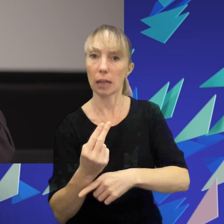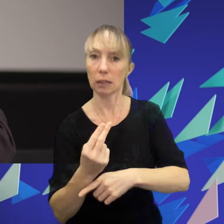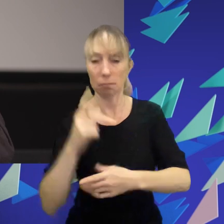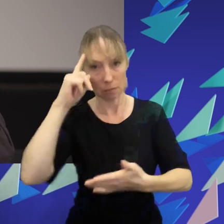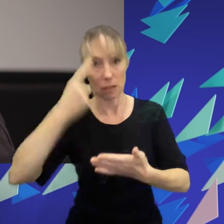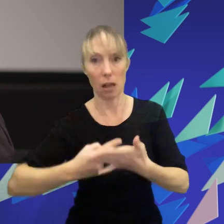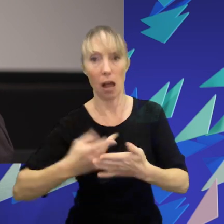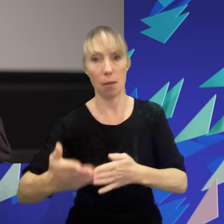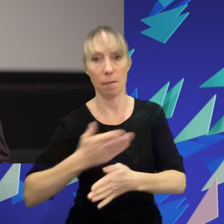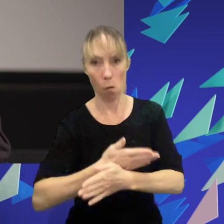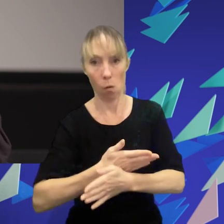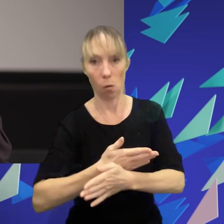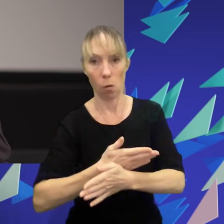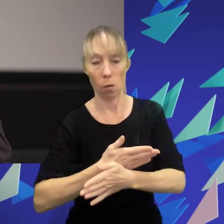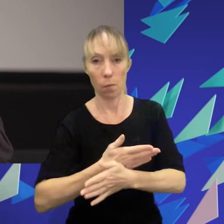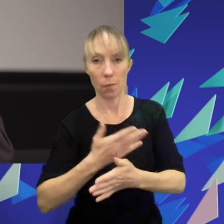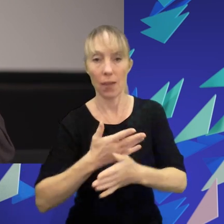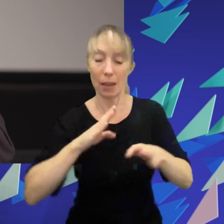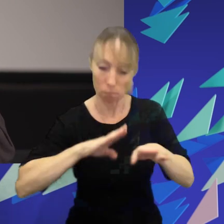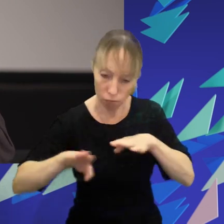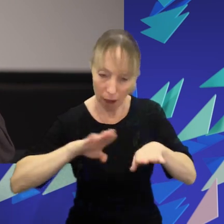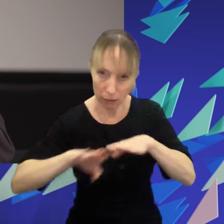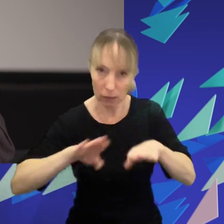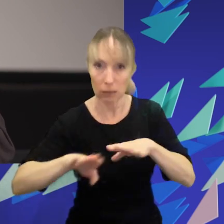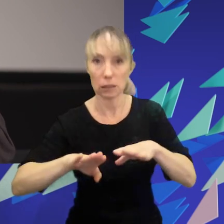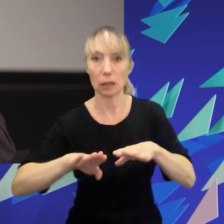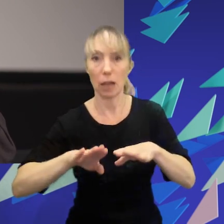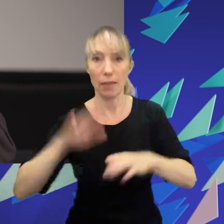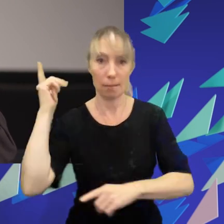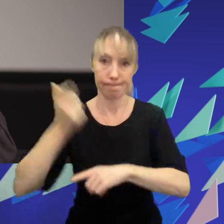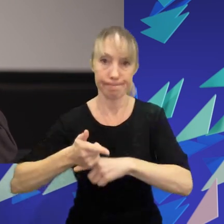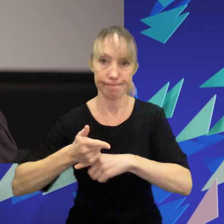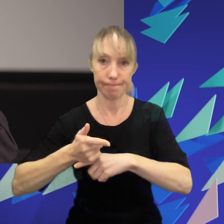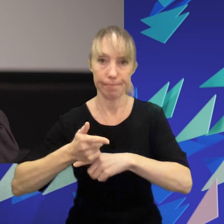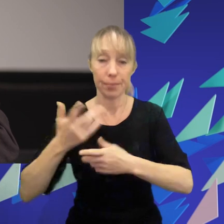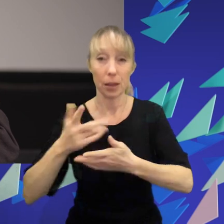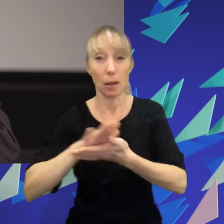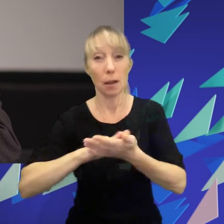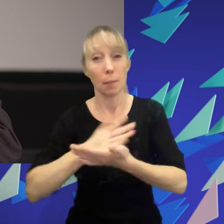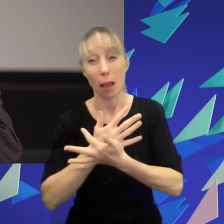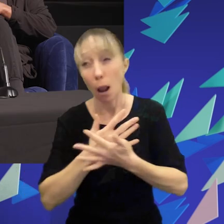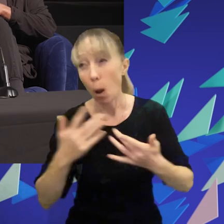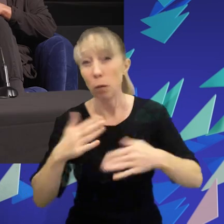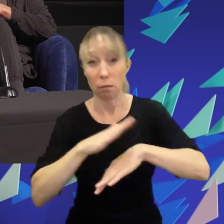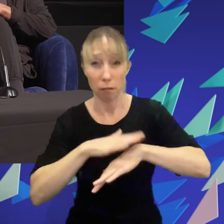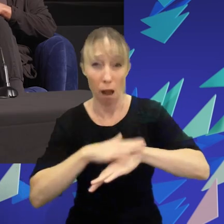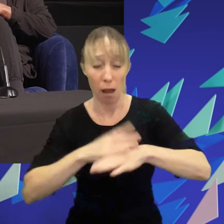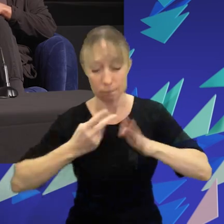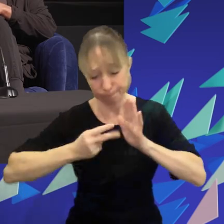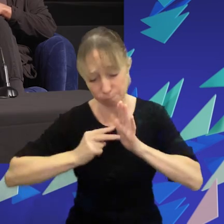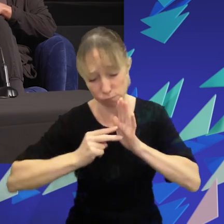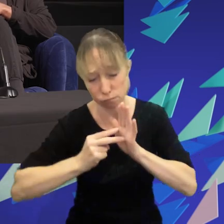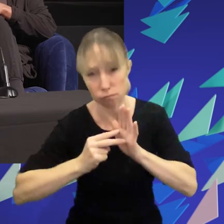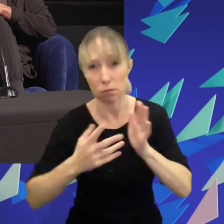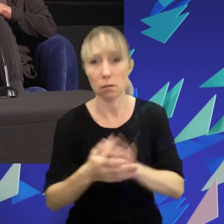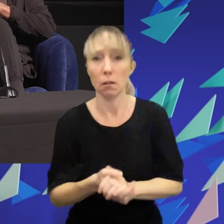pre-designed before and pre-designed and then rehearse and then make it happen. So yeah, it requires a lot of time to solve